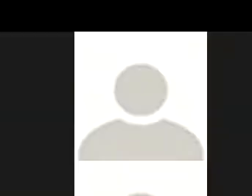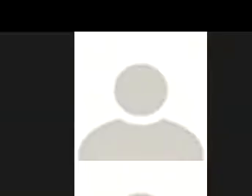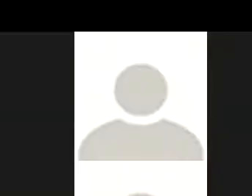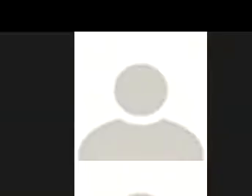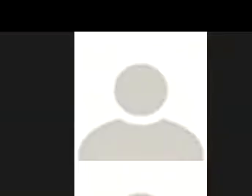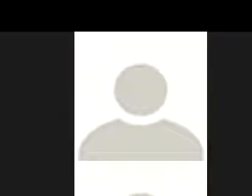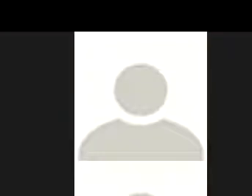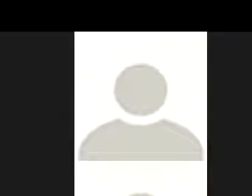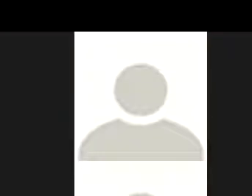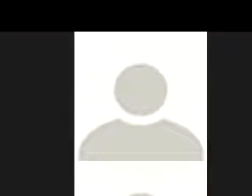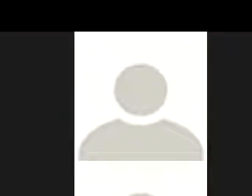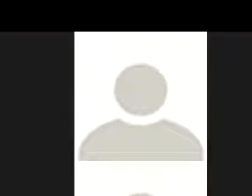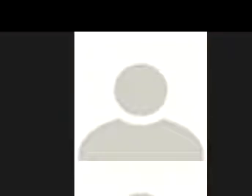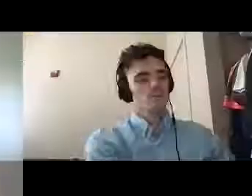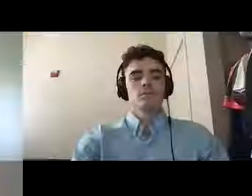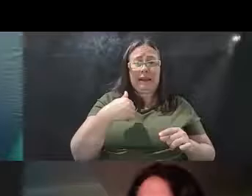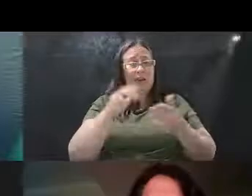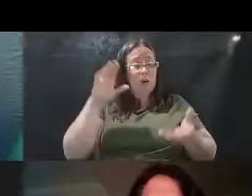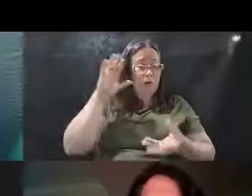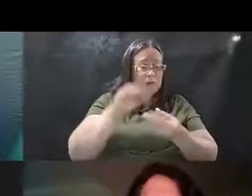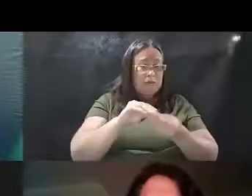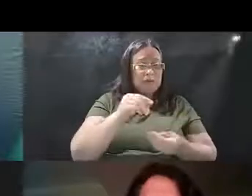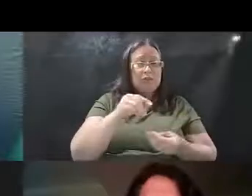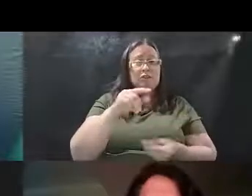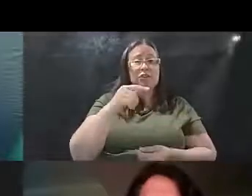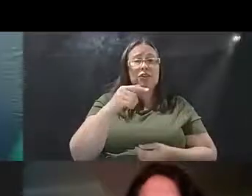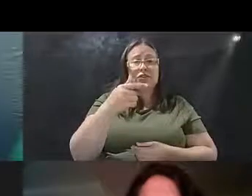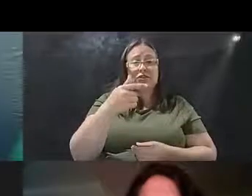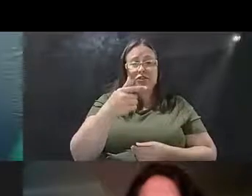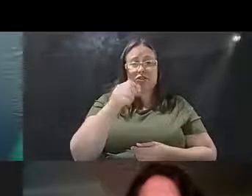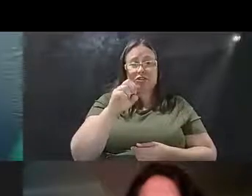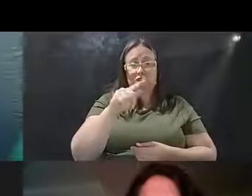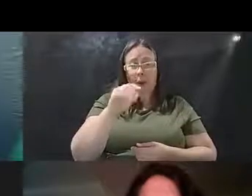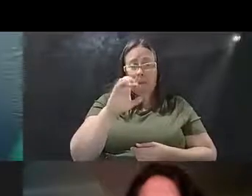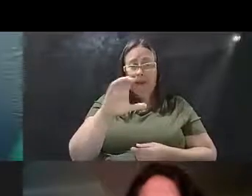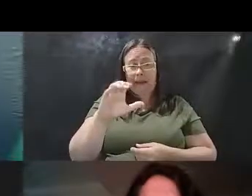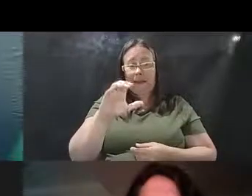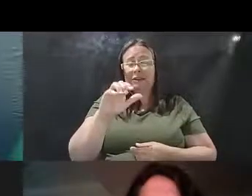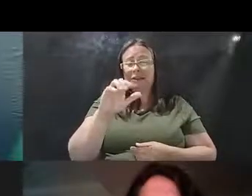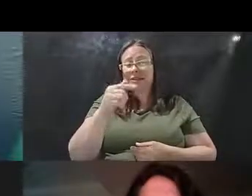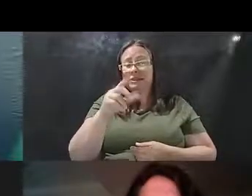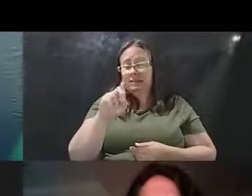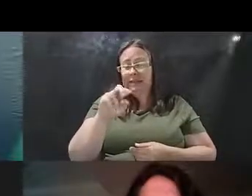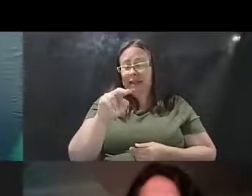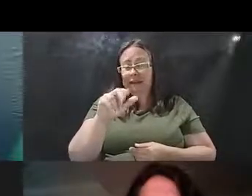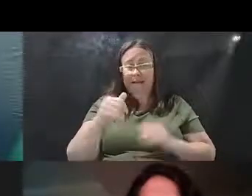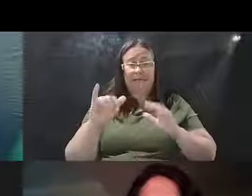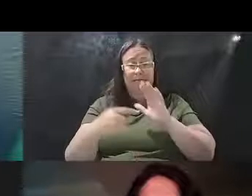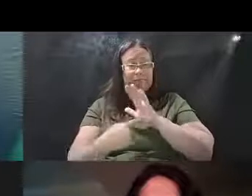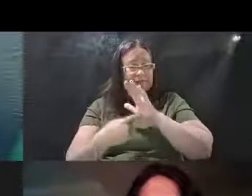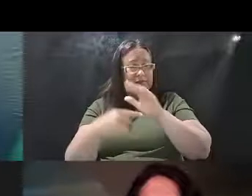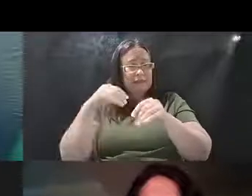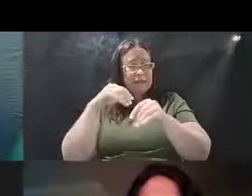DNA, hybridized it back to the cDNA, and that's shown in that